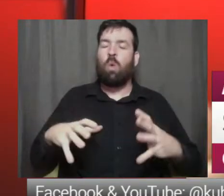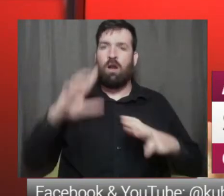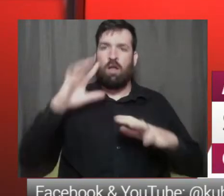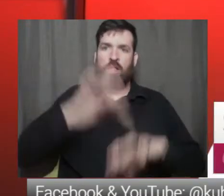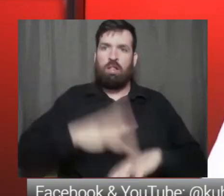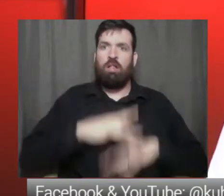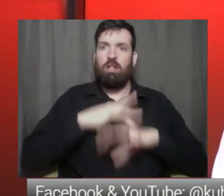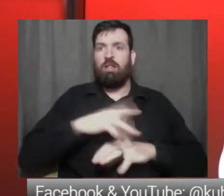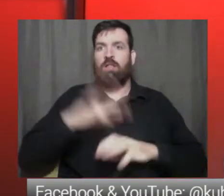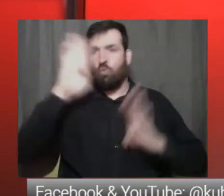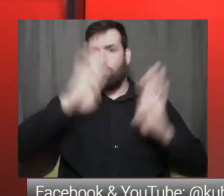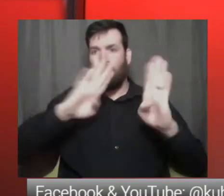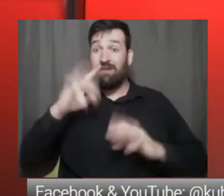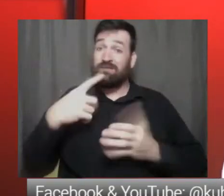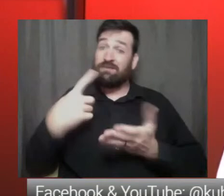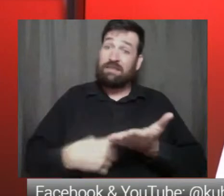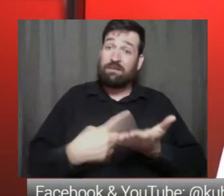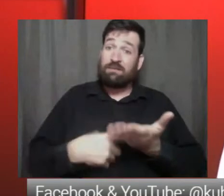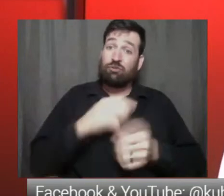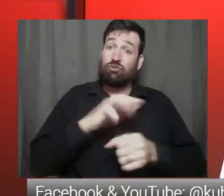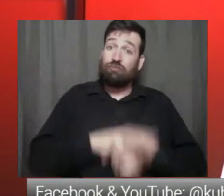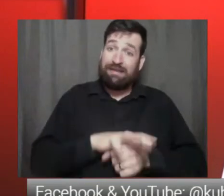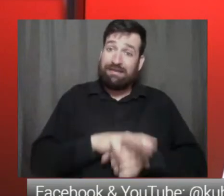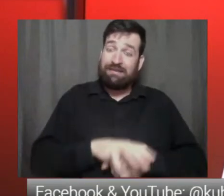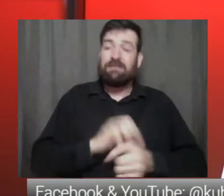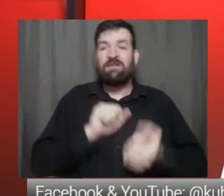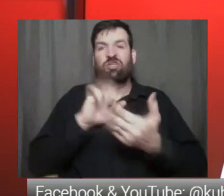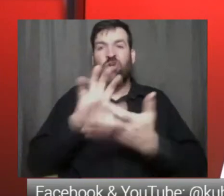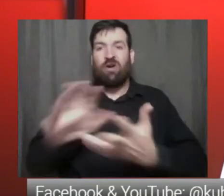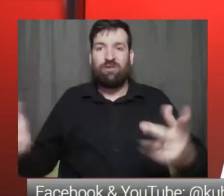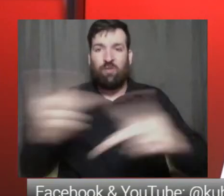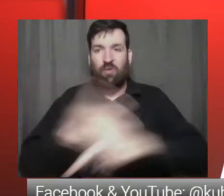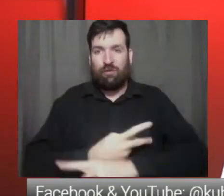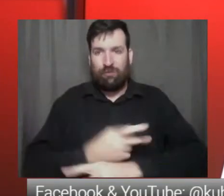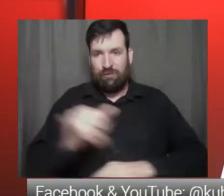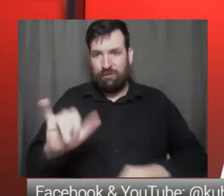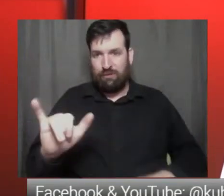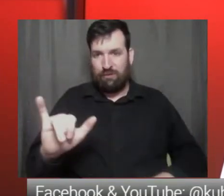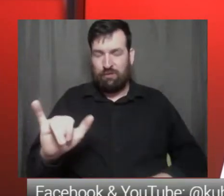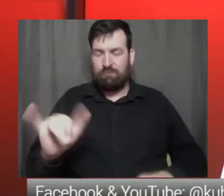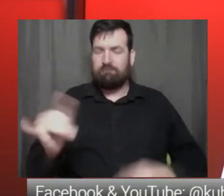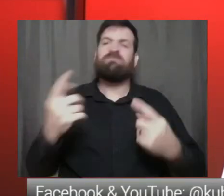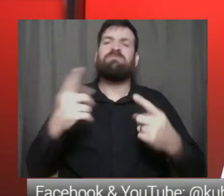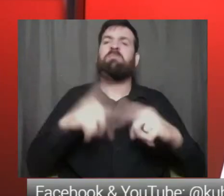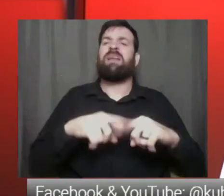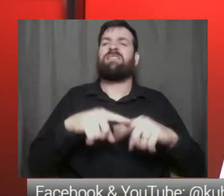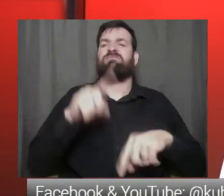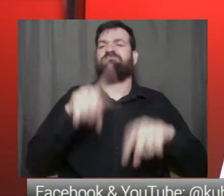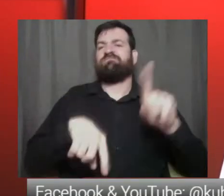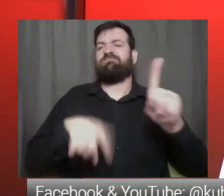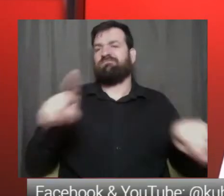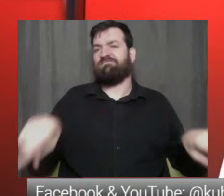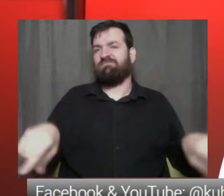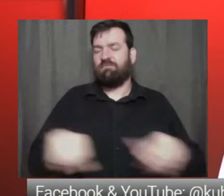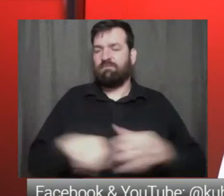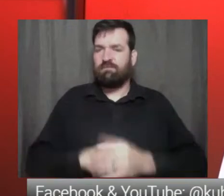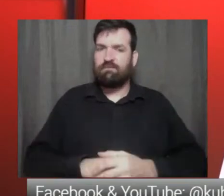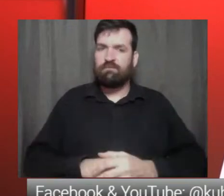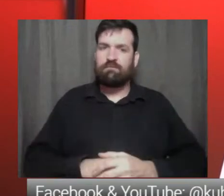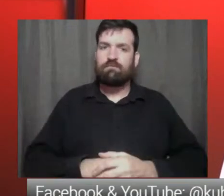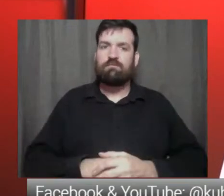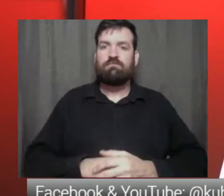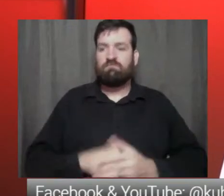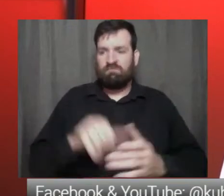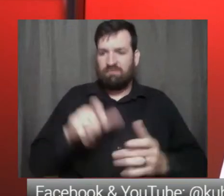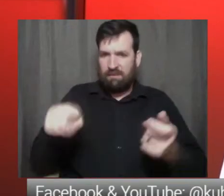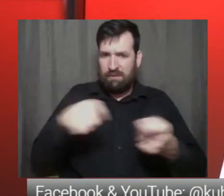sometimes stress makes the heart conditions worse and everything too. So I think it depends on individual characteristics and what the condition is and